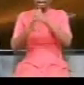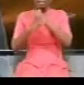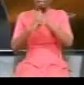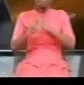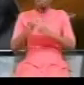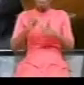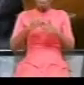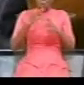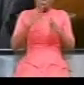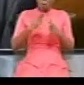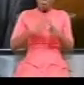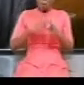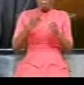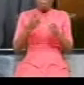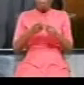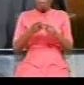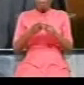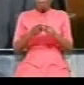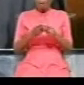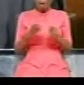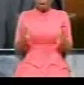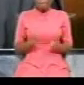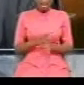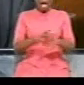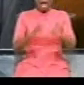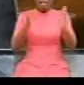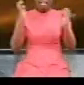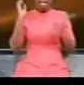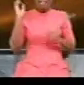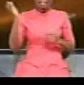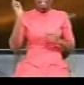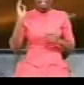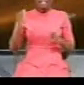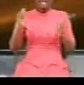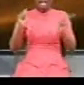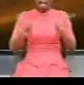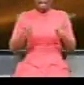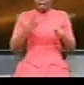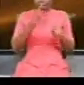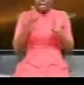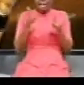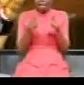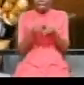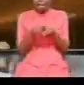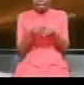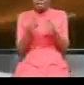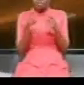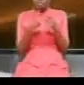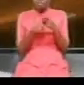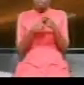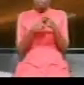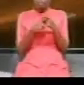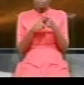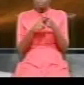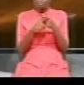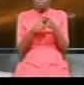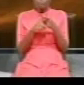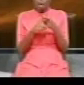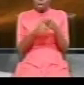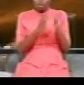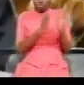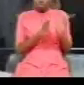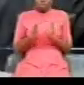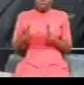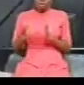or mass evangelism can be likened to war strategy